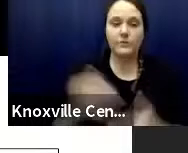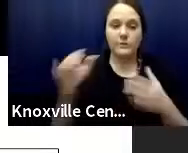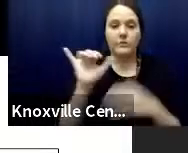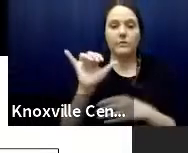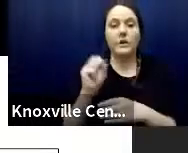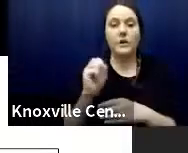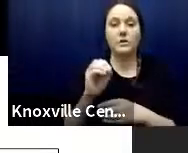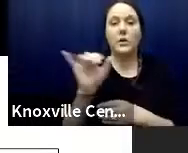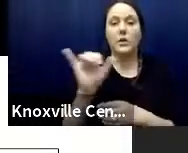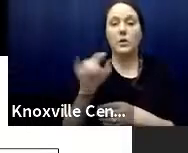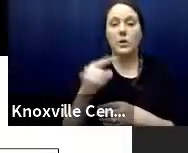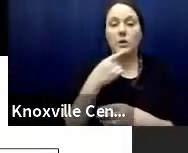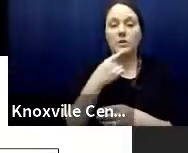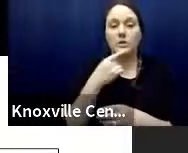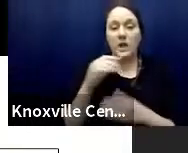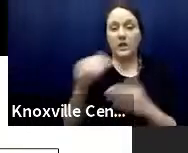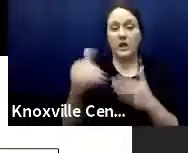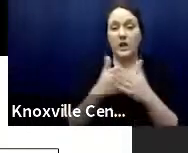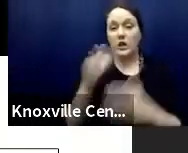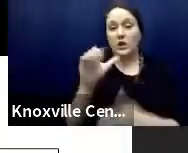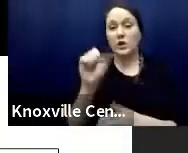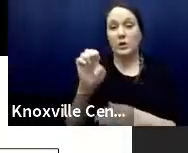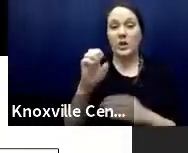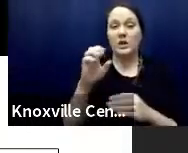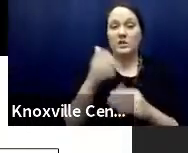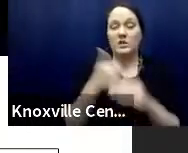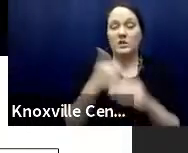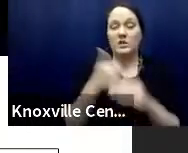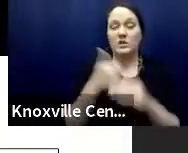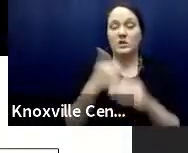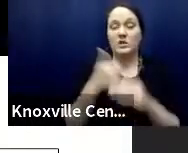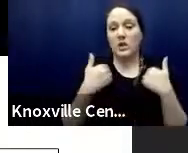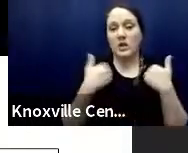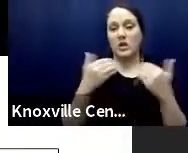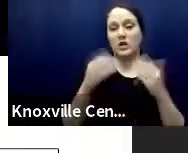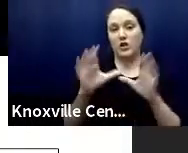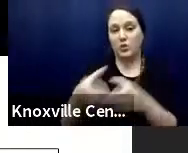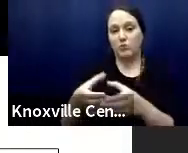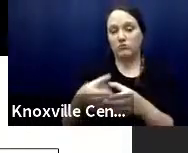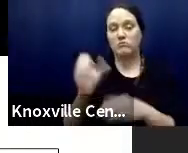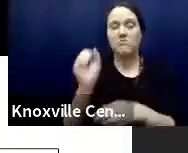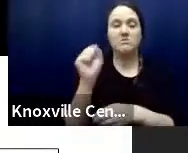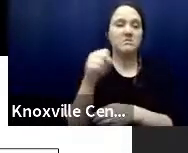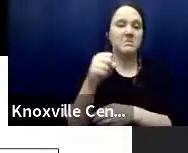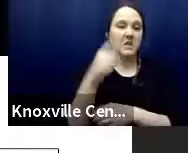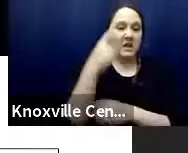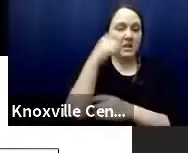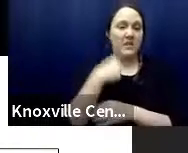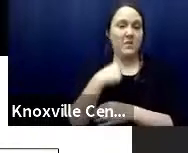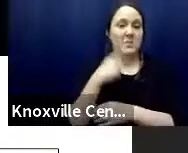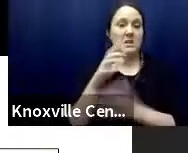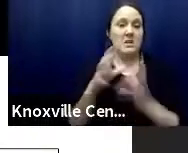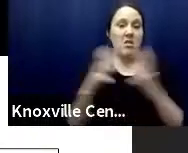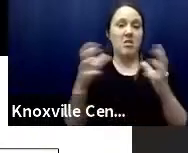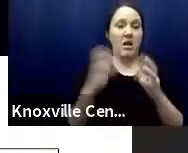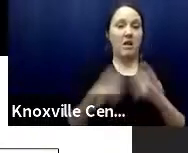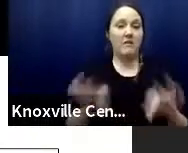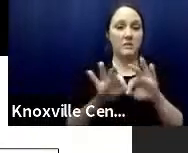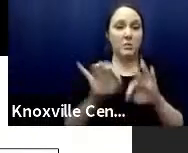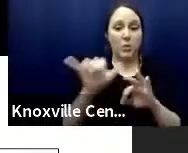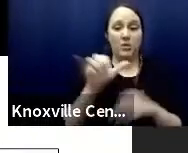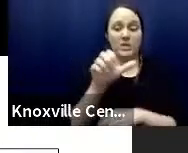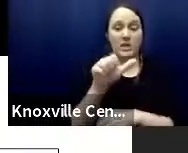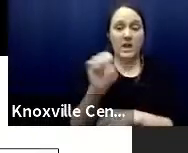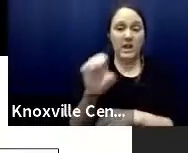cases are in that younger demographic. Yeah, I believe so. I mean, to me, a lot of the significance of those cases is who